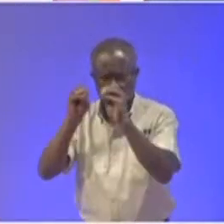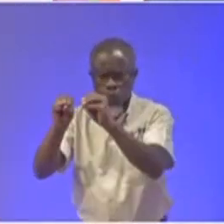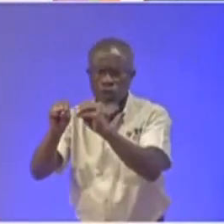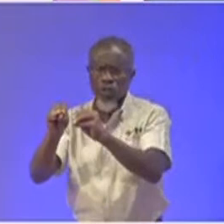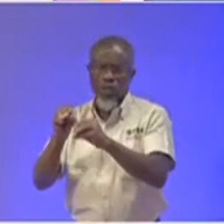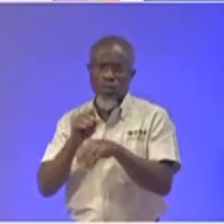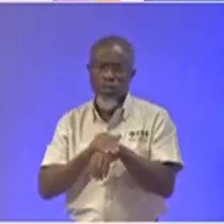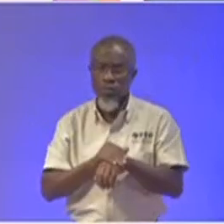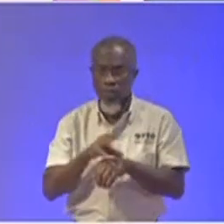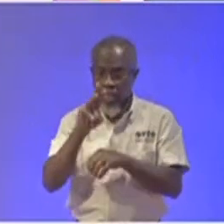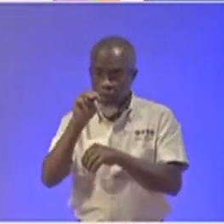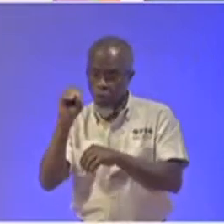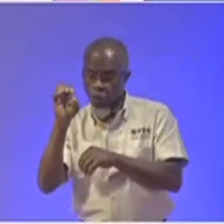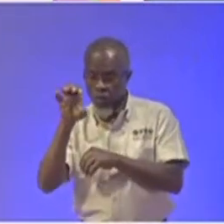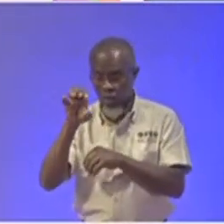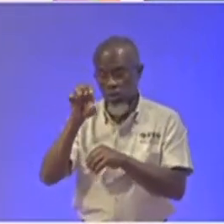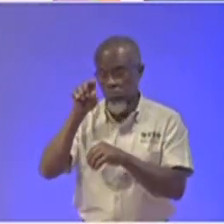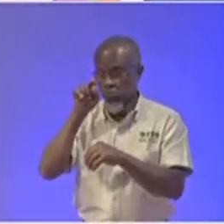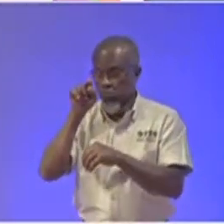moe.gov.tt, that's